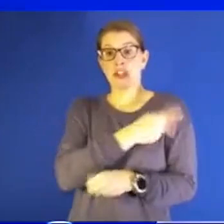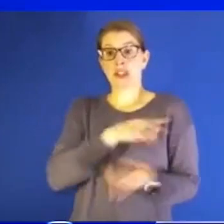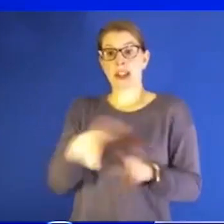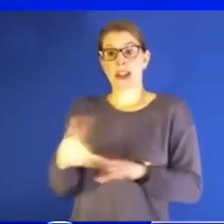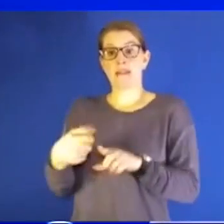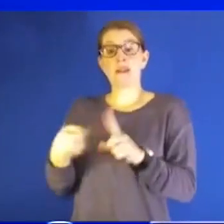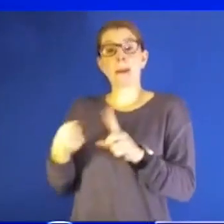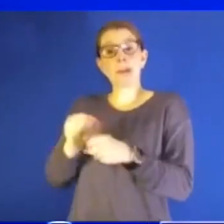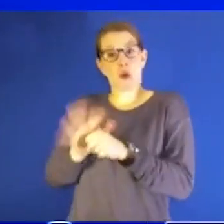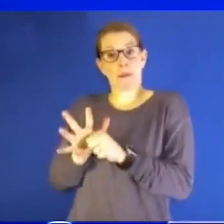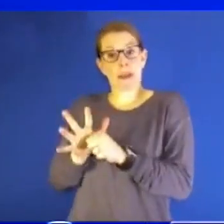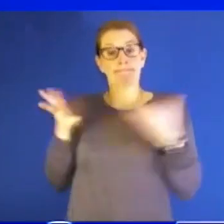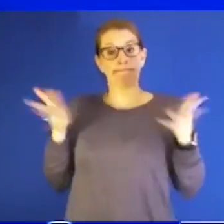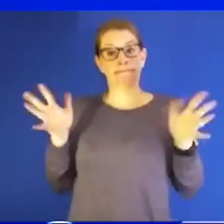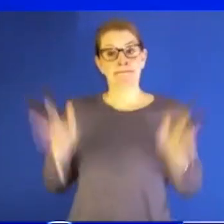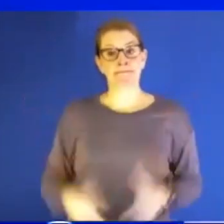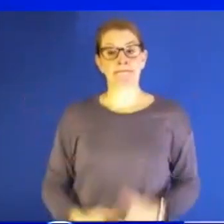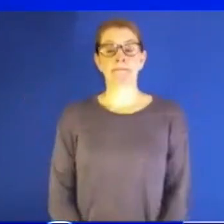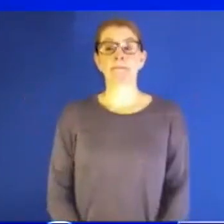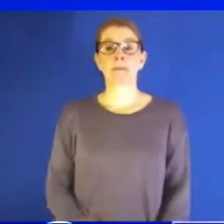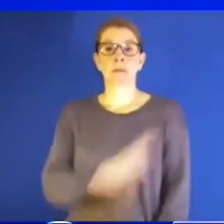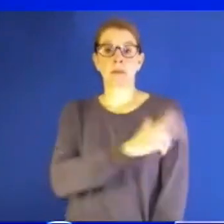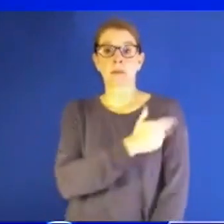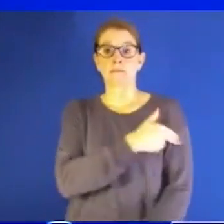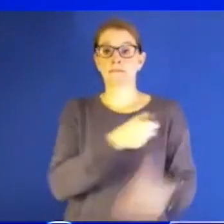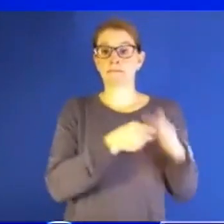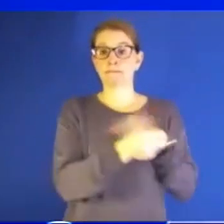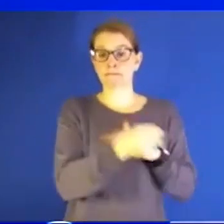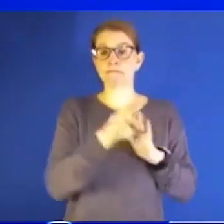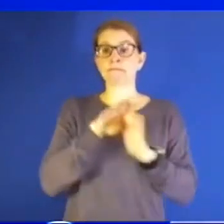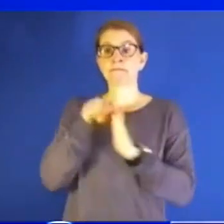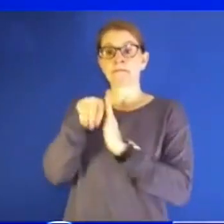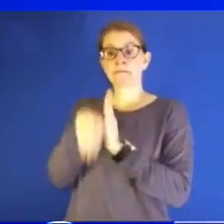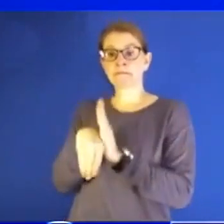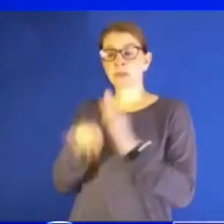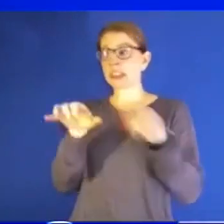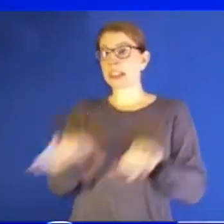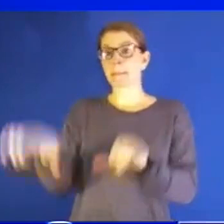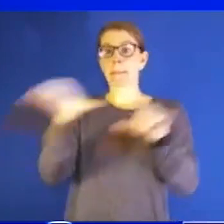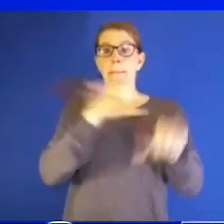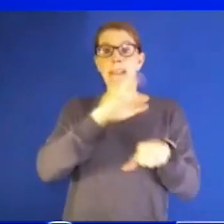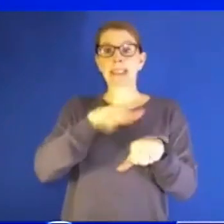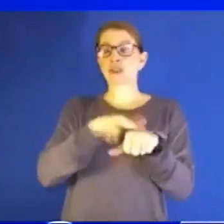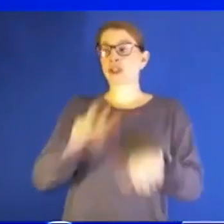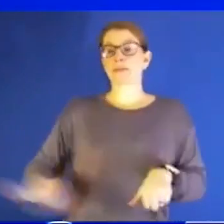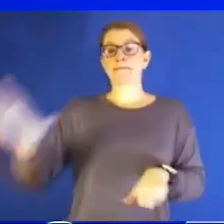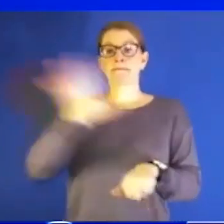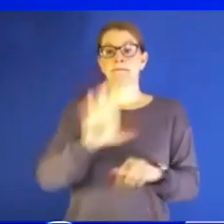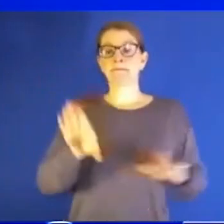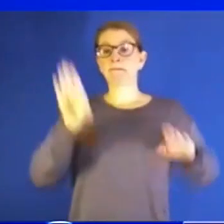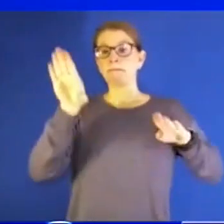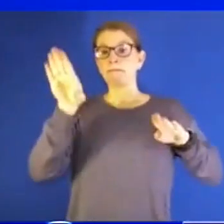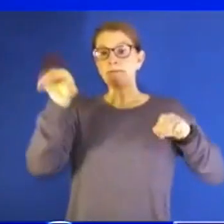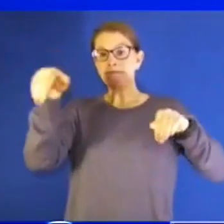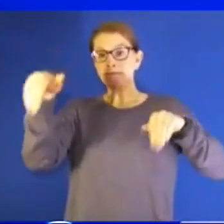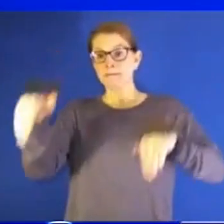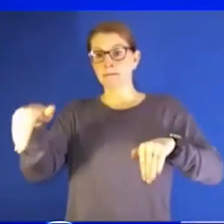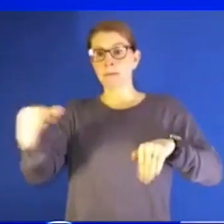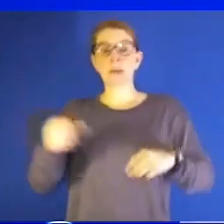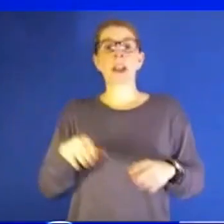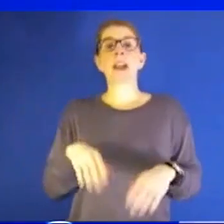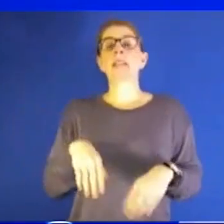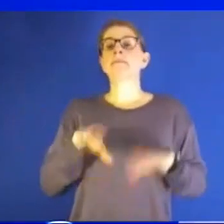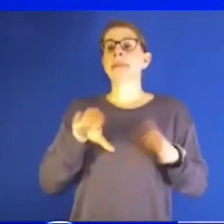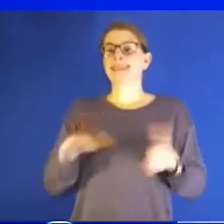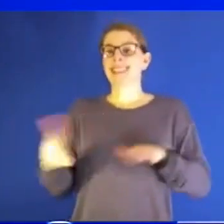So the hospitalizations are trending down just like around the nation, but we see the deaths are still fairly high. We still